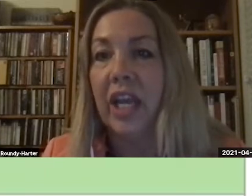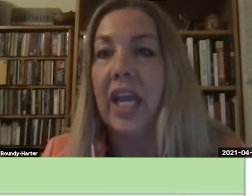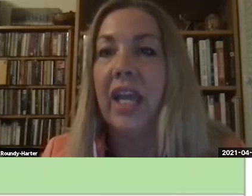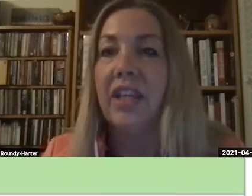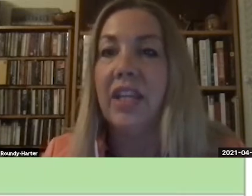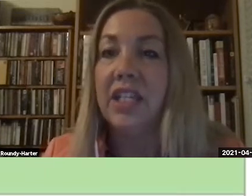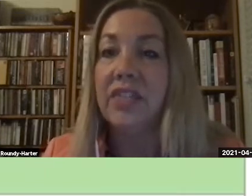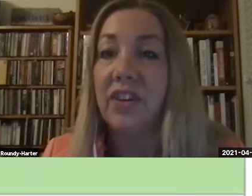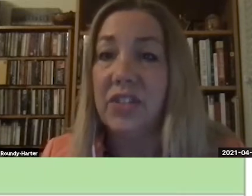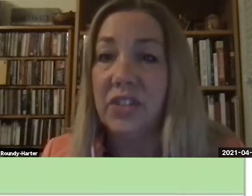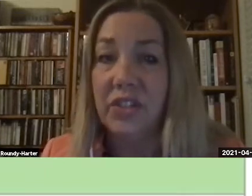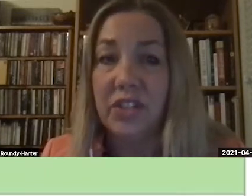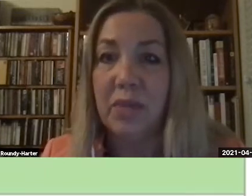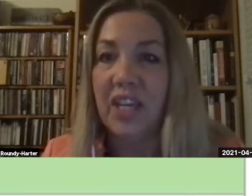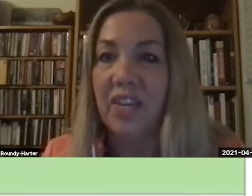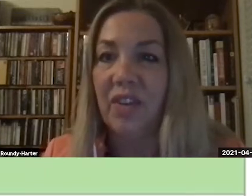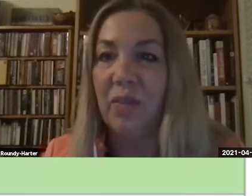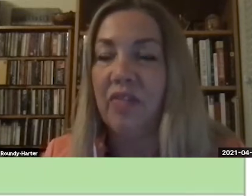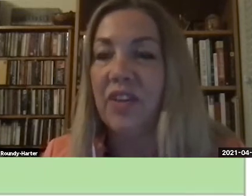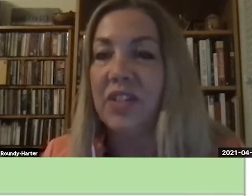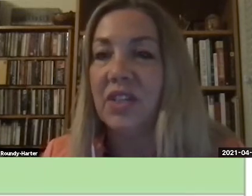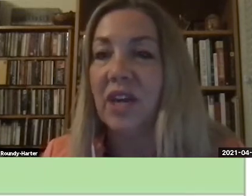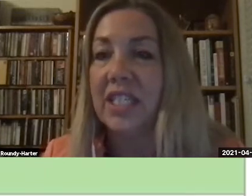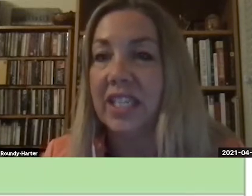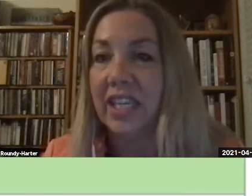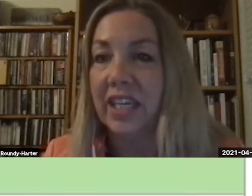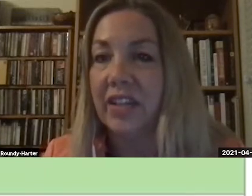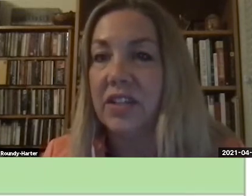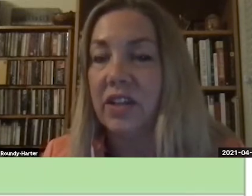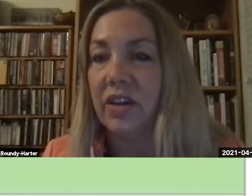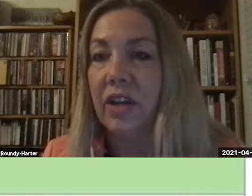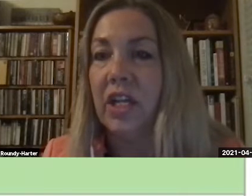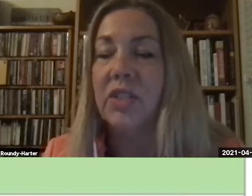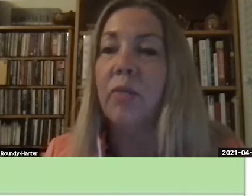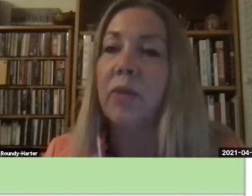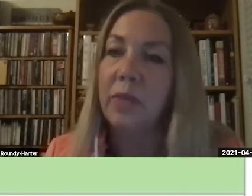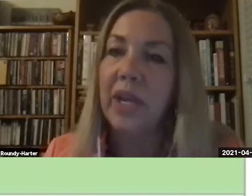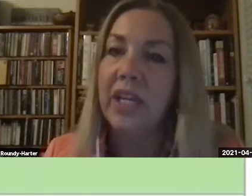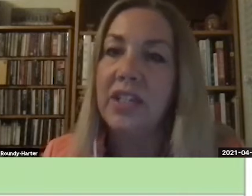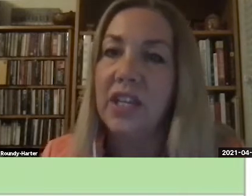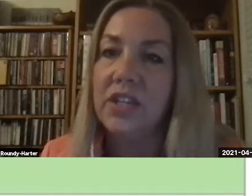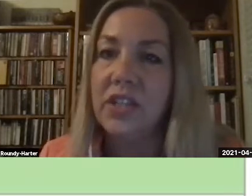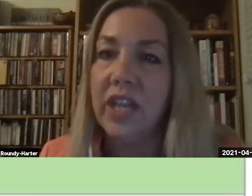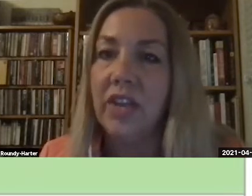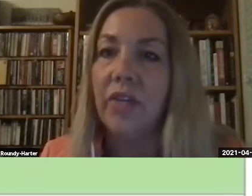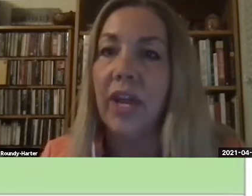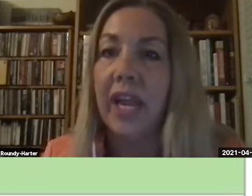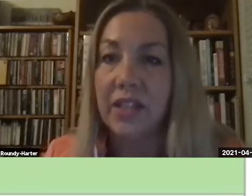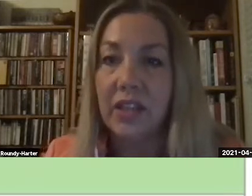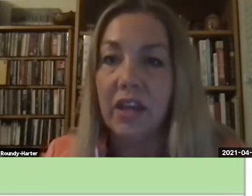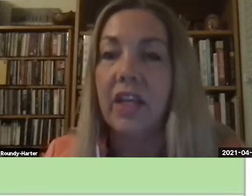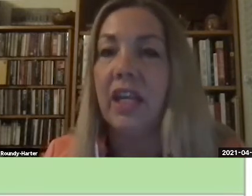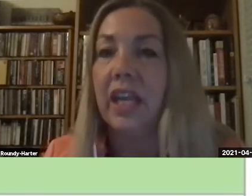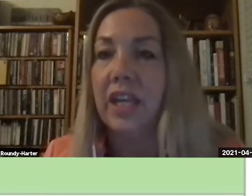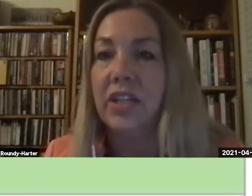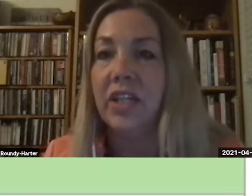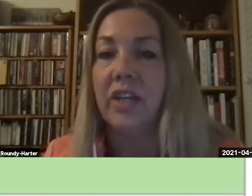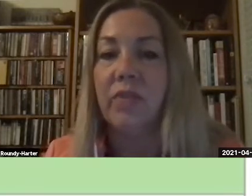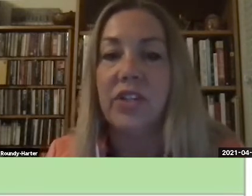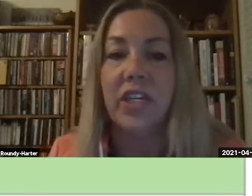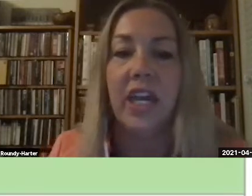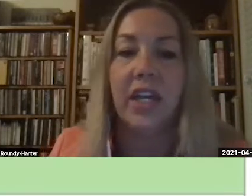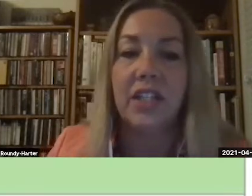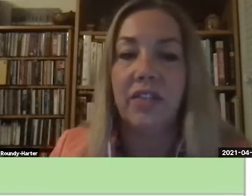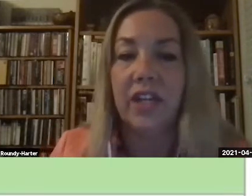learning and the needs of our students, many of whom have felt so isolated this year. So we're really paying attention to that through hands-on, engaging